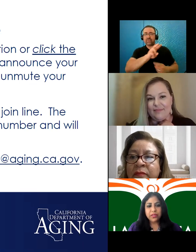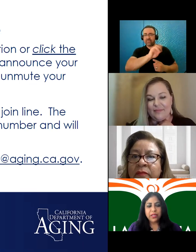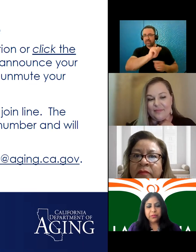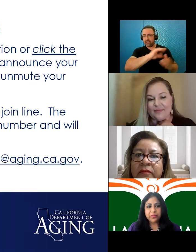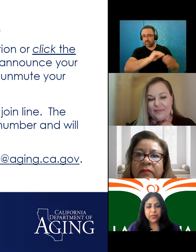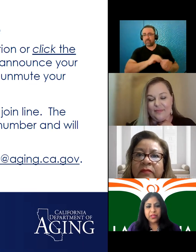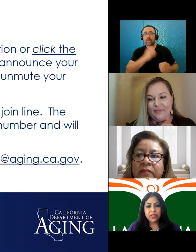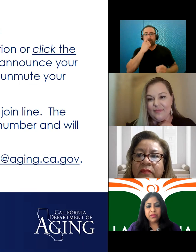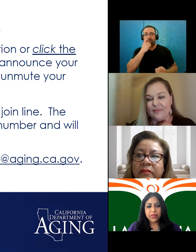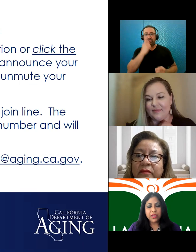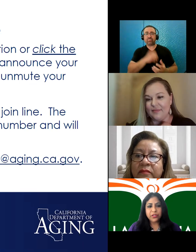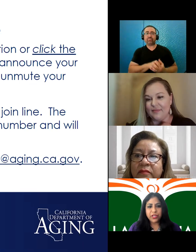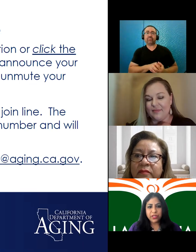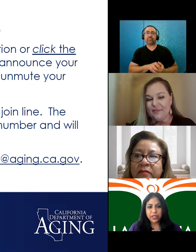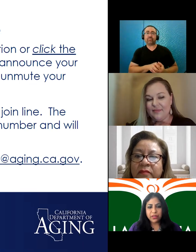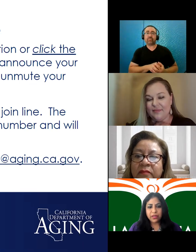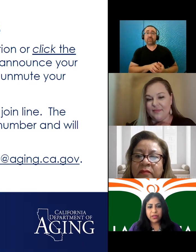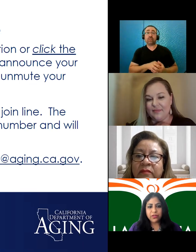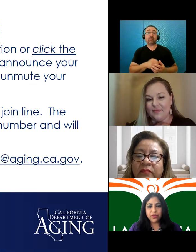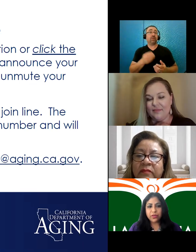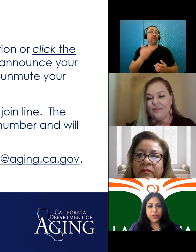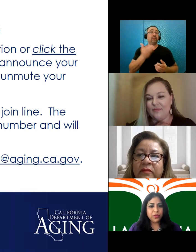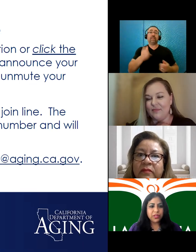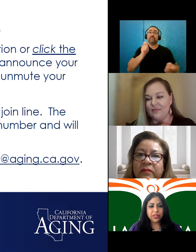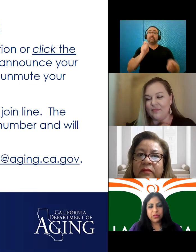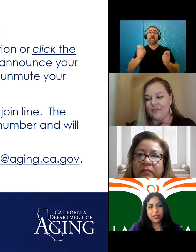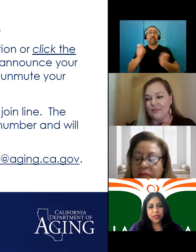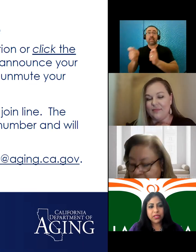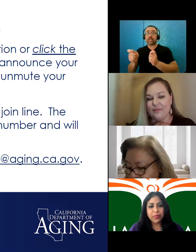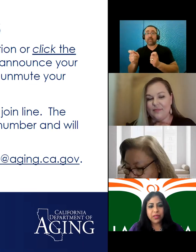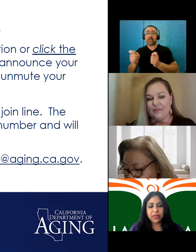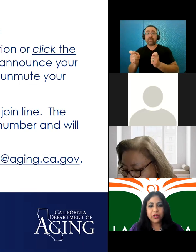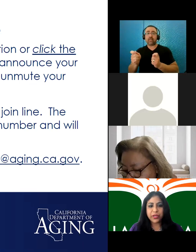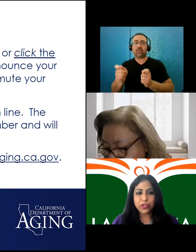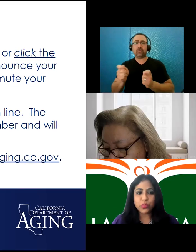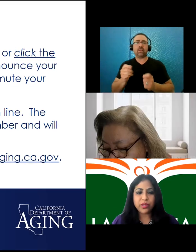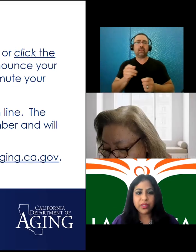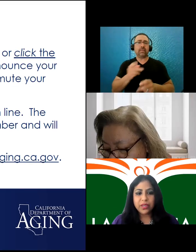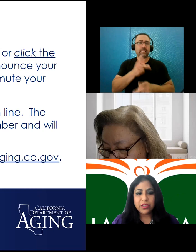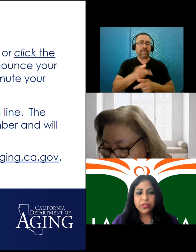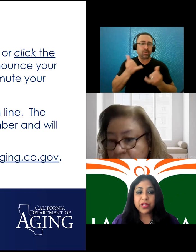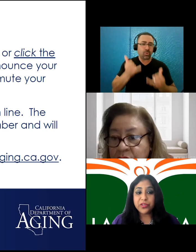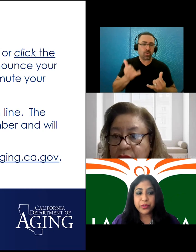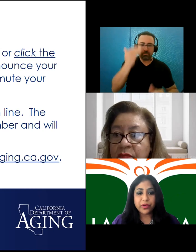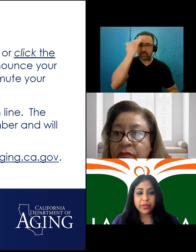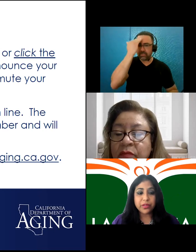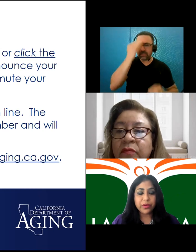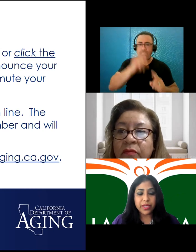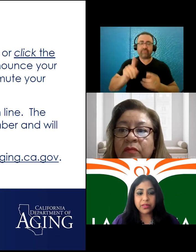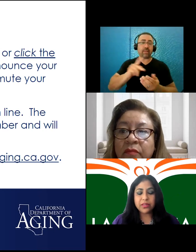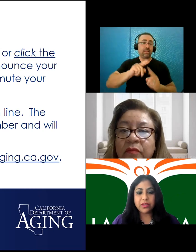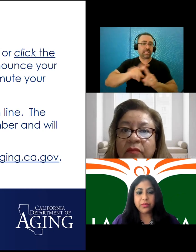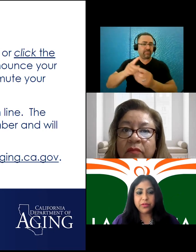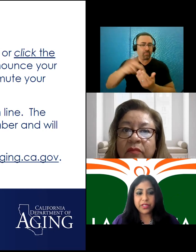it's just things are changing, and so we just keeping current with the different kinds of programs